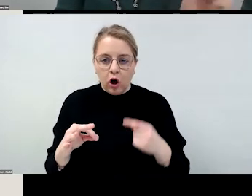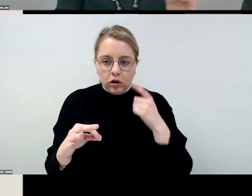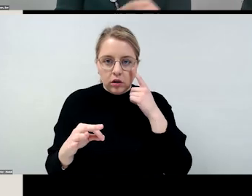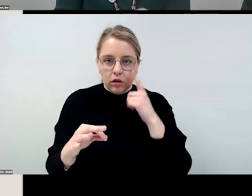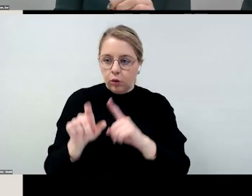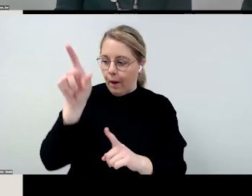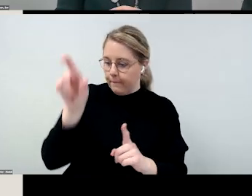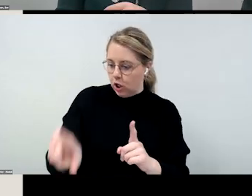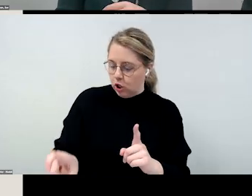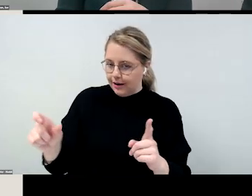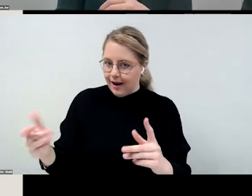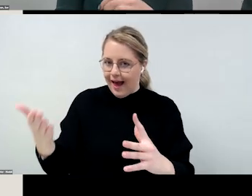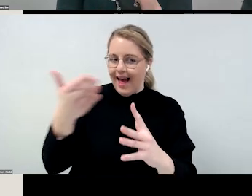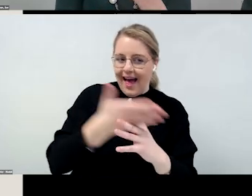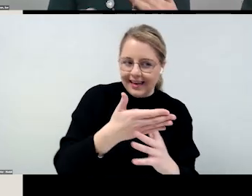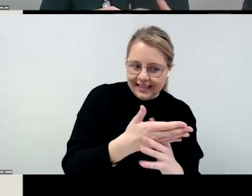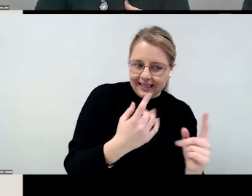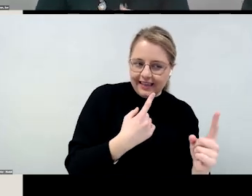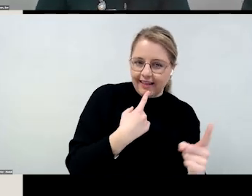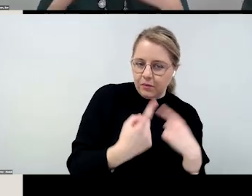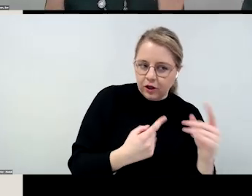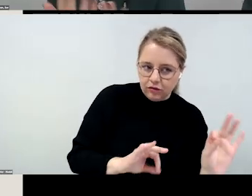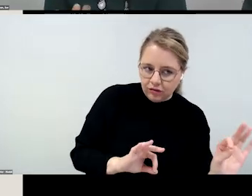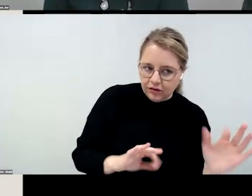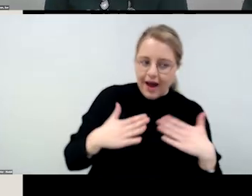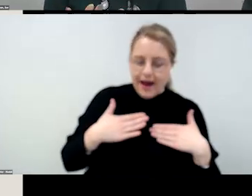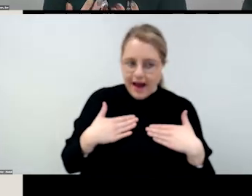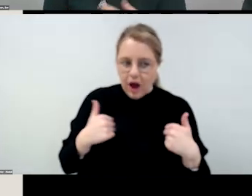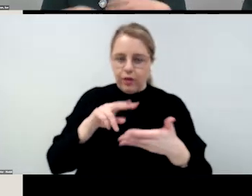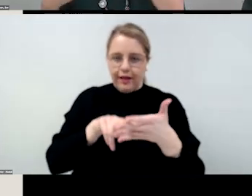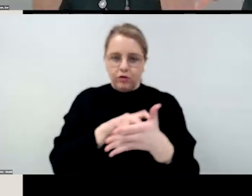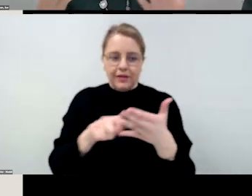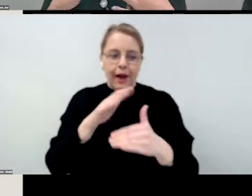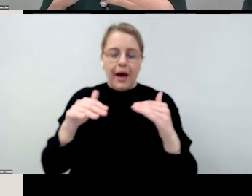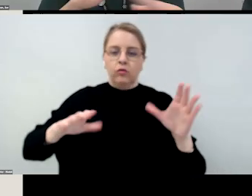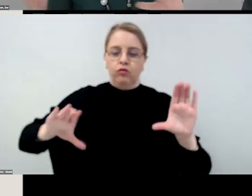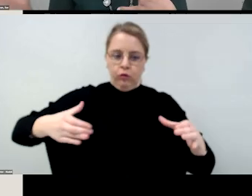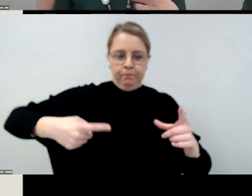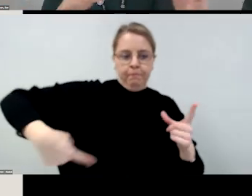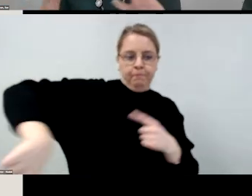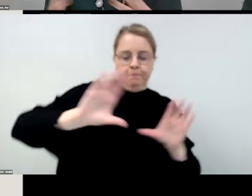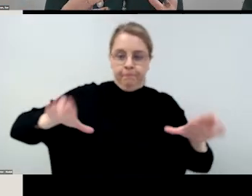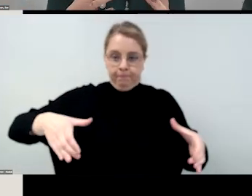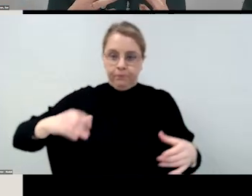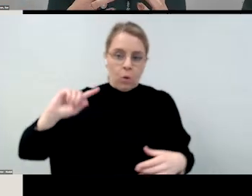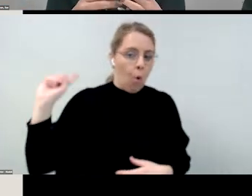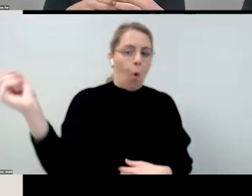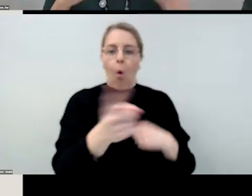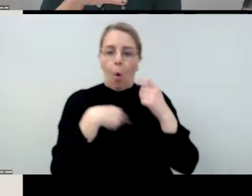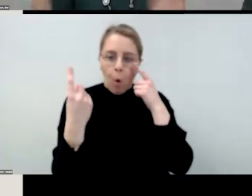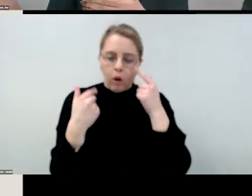accessing, understanding, appraising, and applying. Health literacy is a social action. All of us, understand